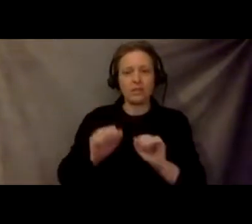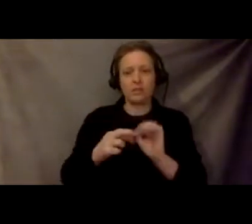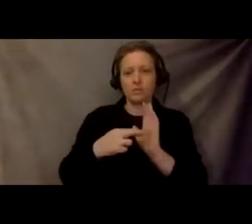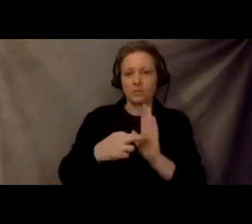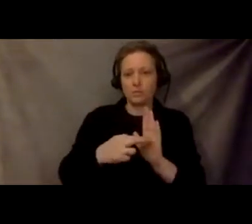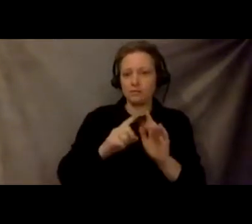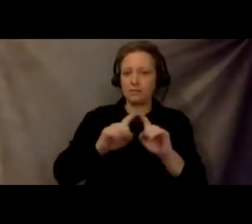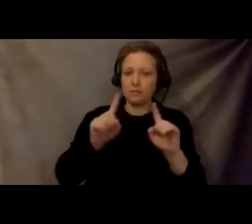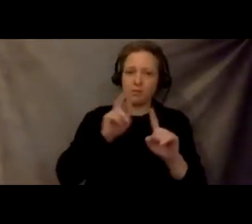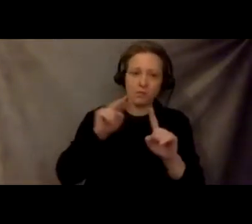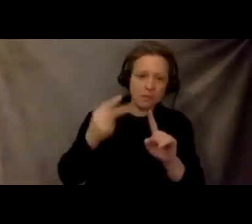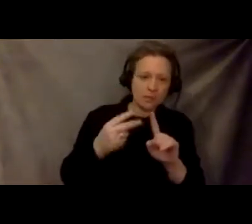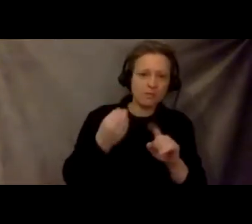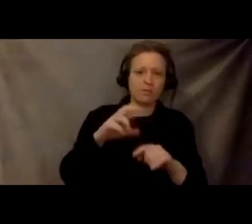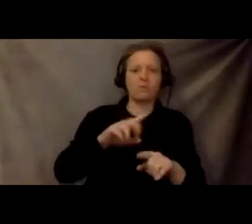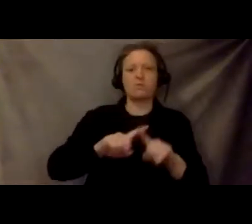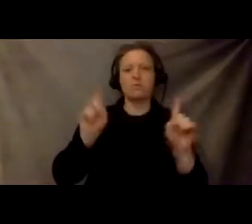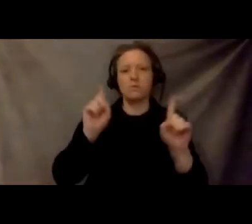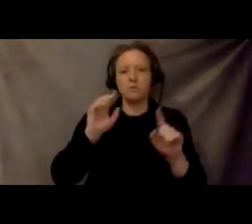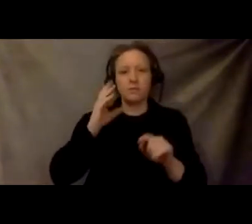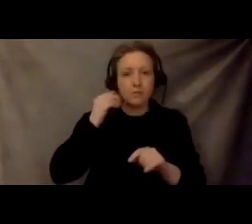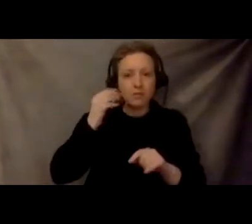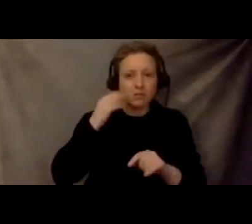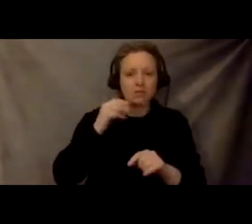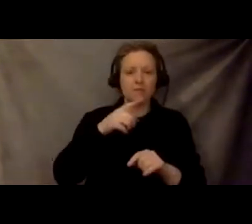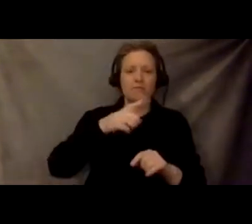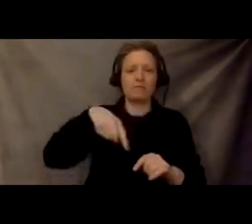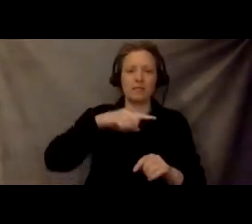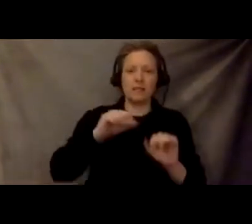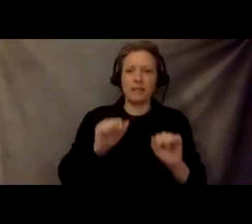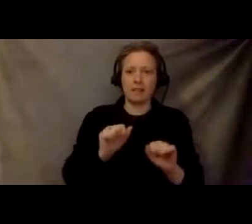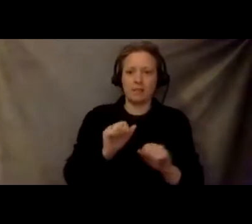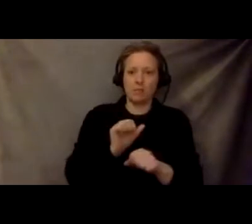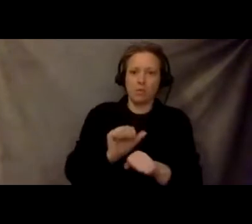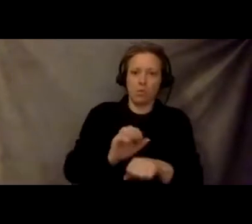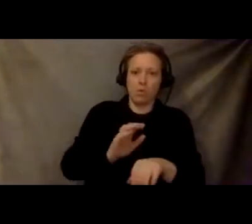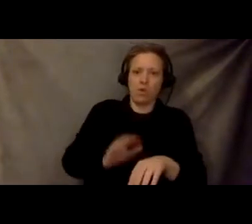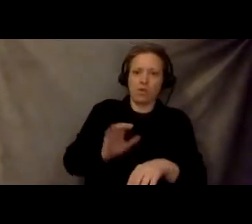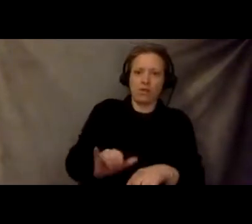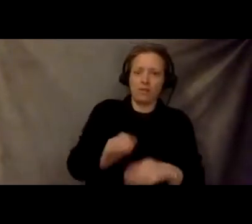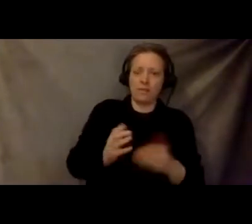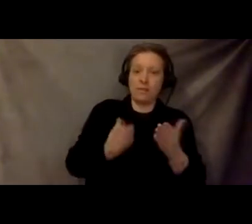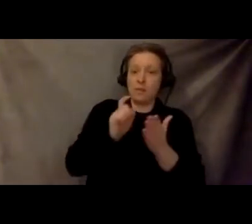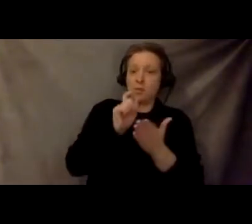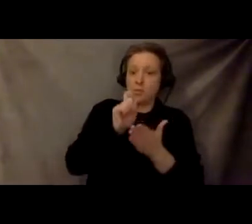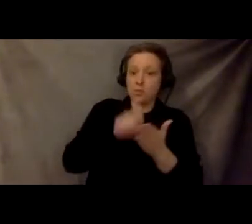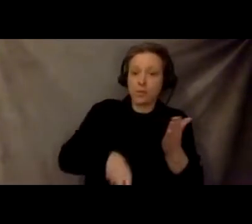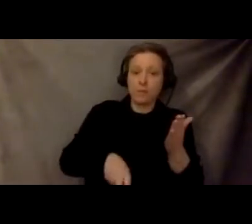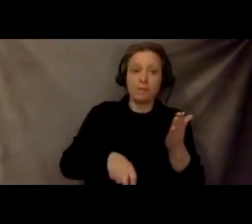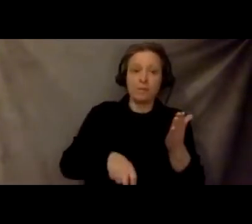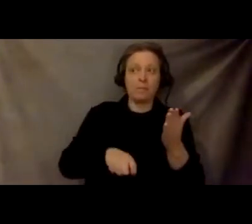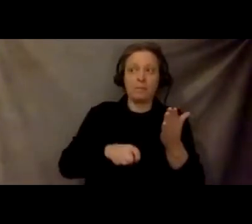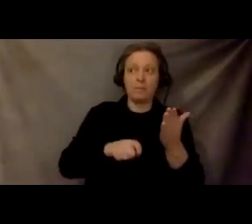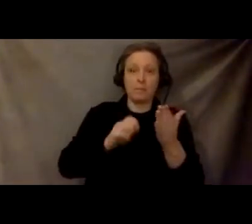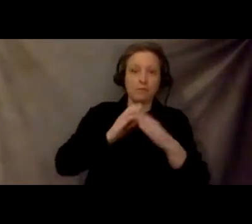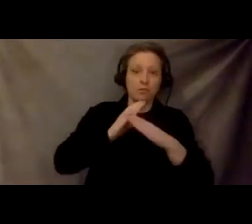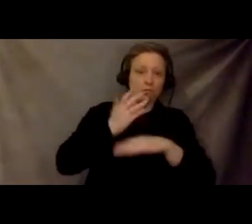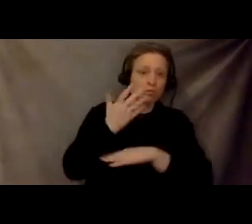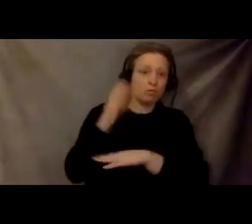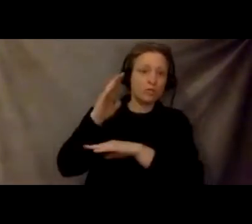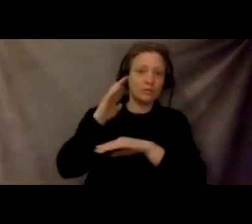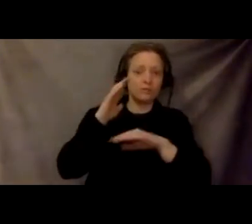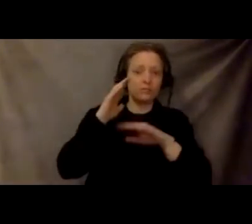they could start working on some of that stuff. They could even draft a tree protection policy for, mature